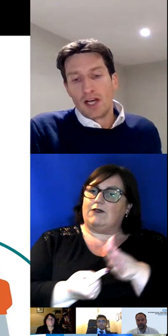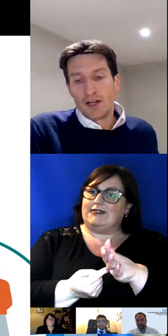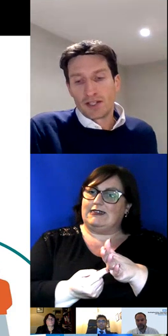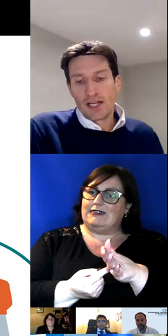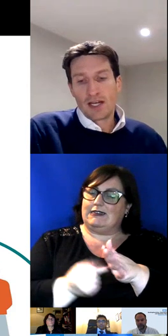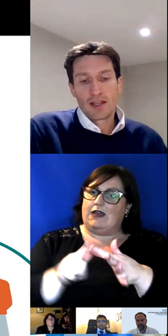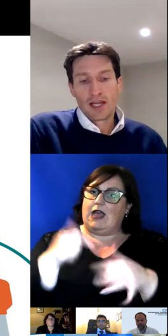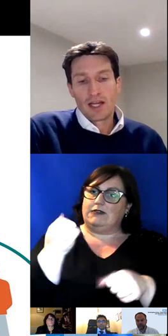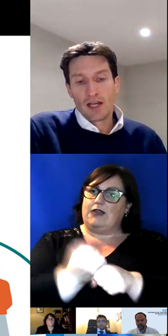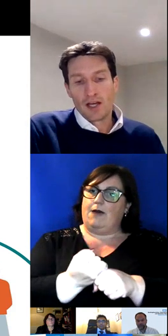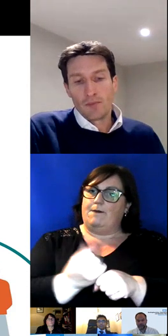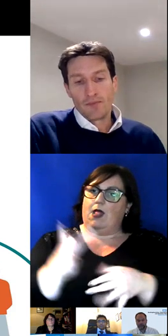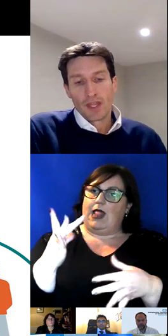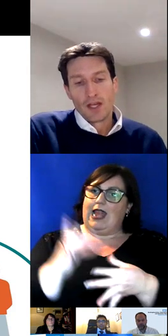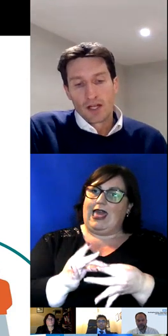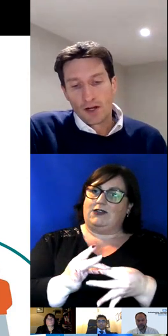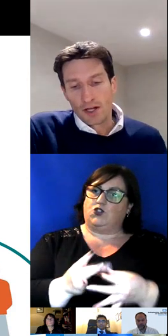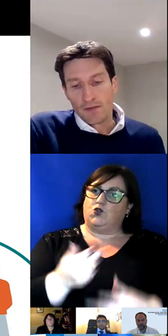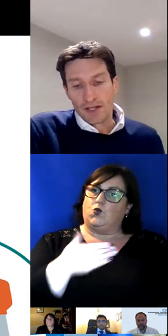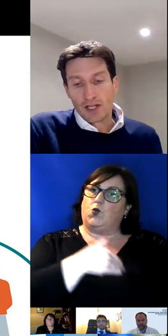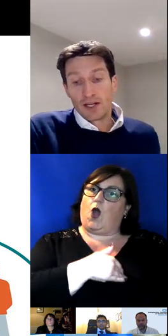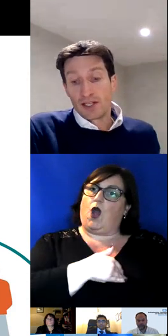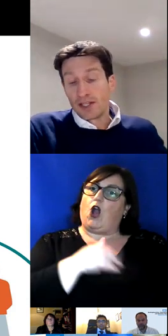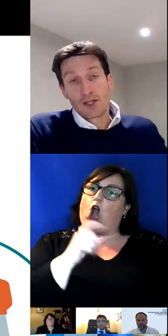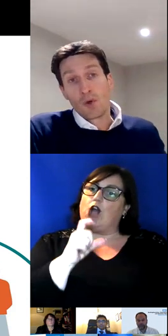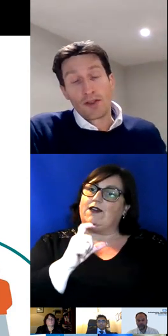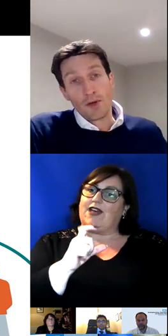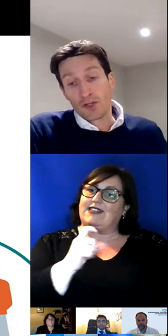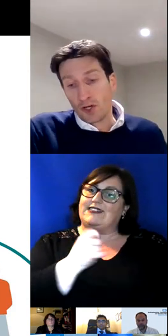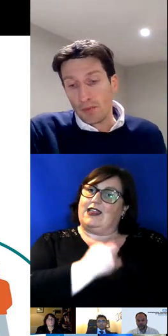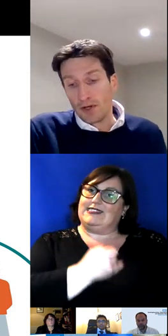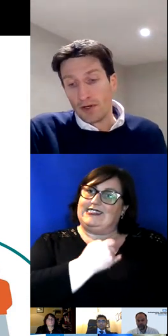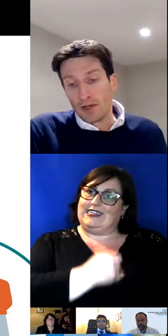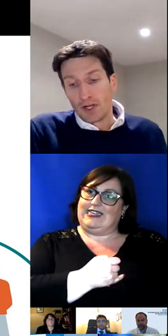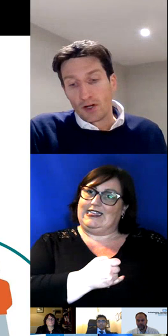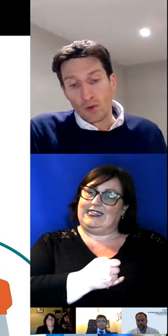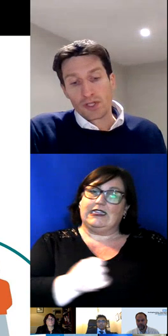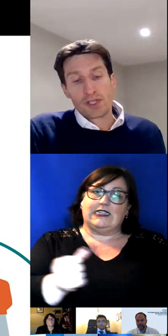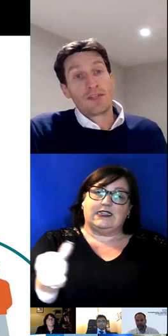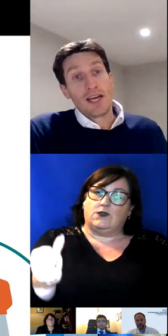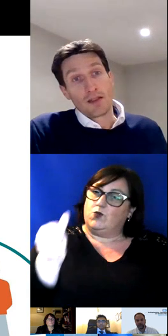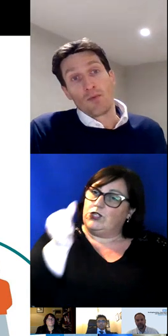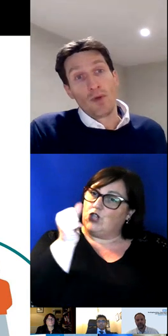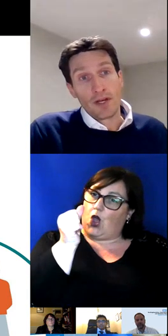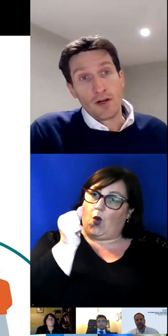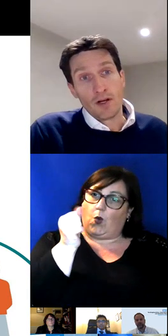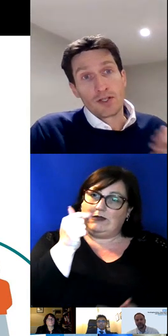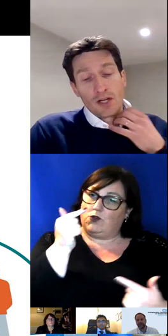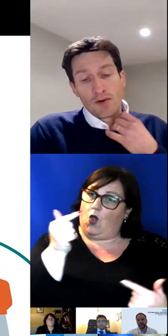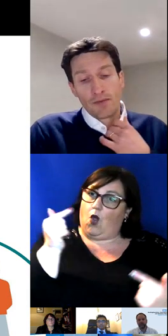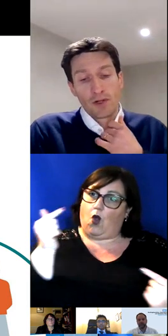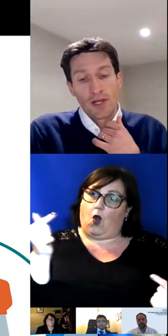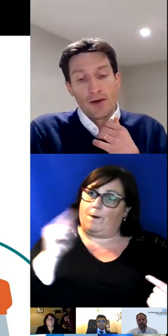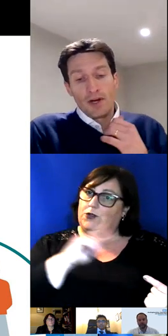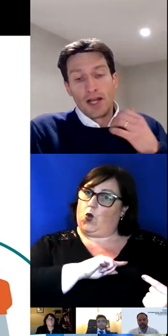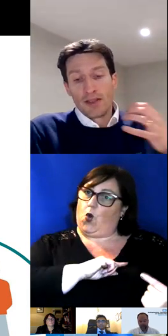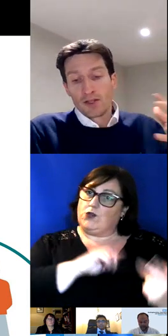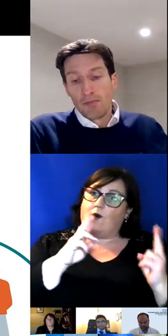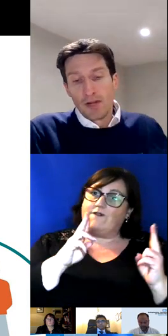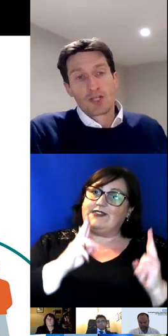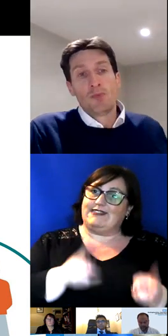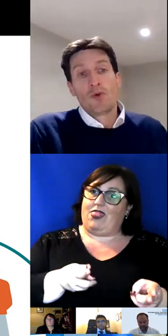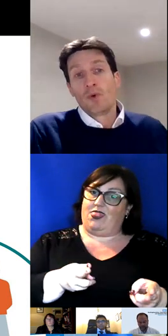disease, understanding that cardiovascular disease is one of the most common causes of death within our geographical